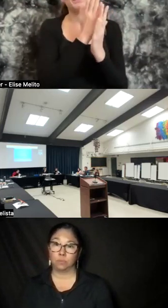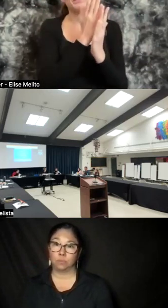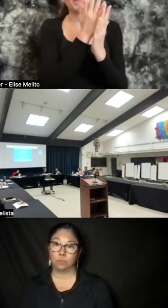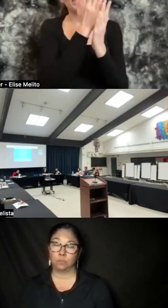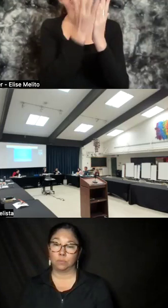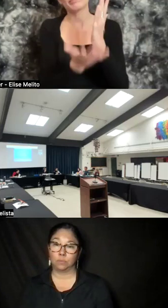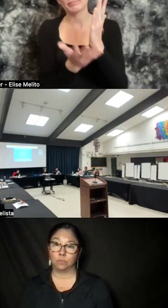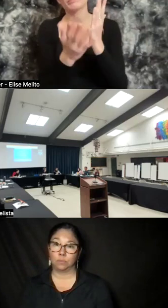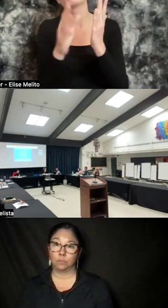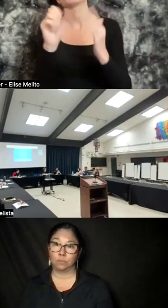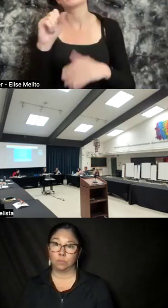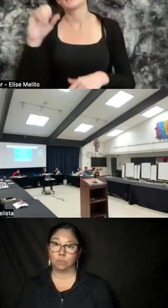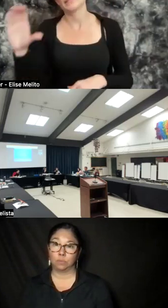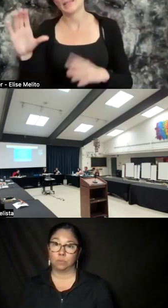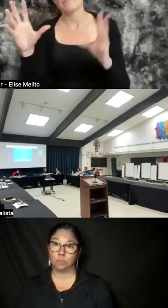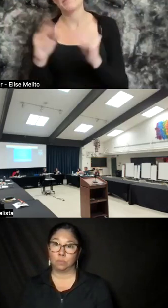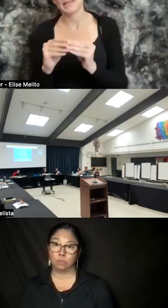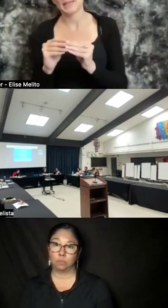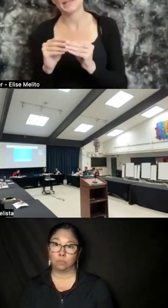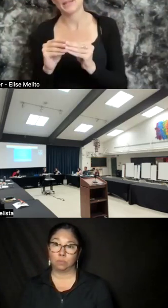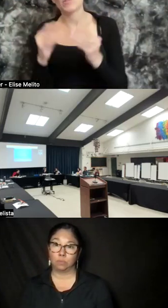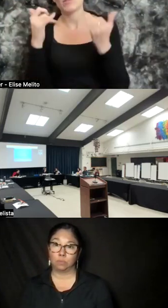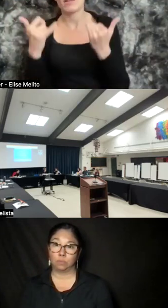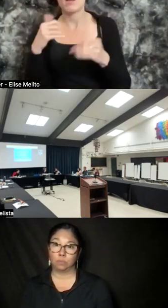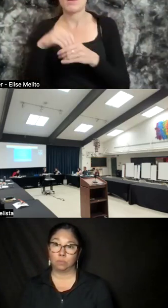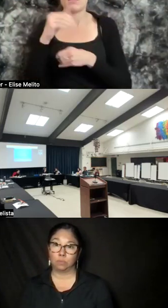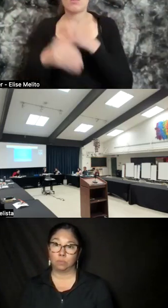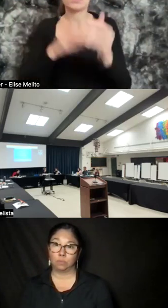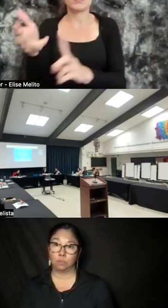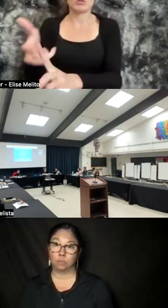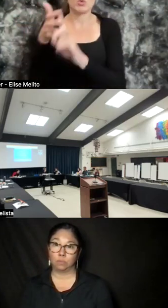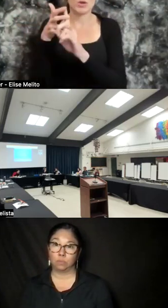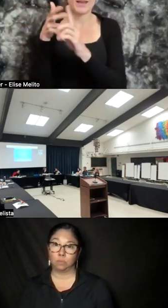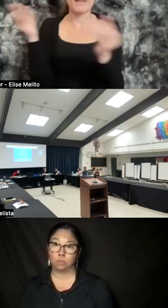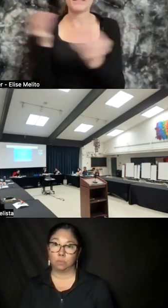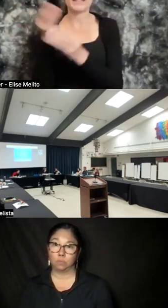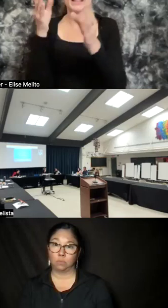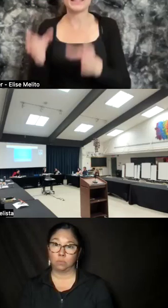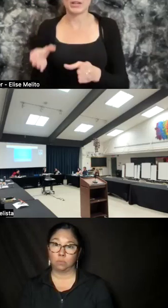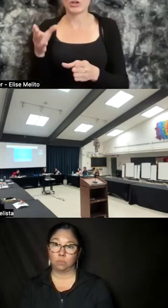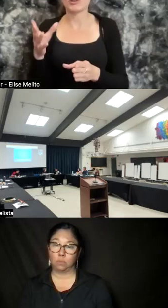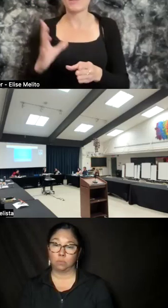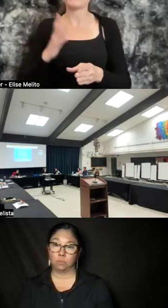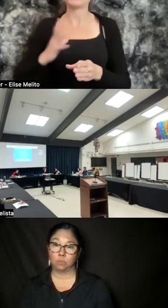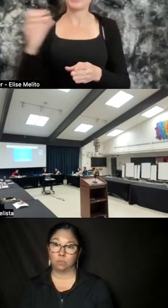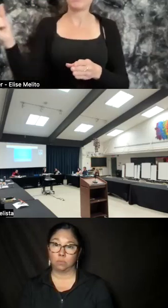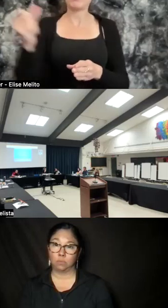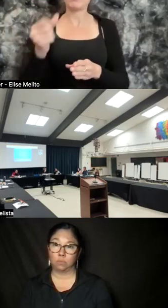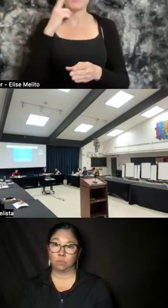will be the SSC meeting. And we're in the process of recruiting a facilitator officially for